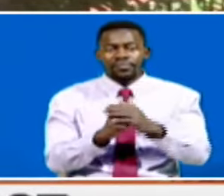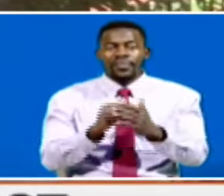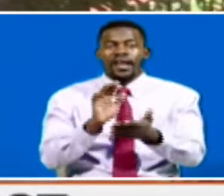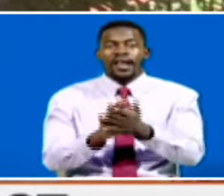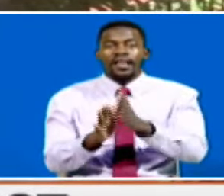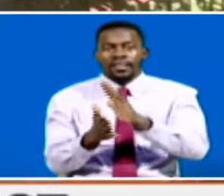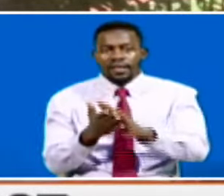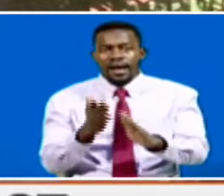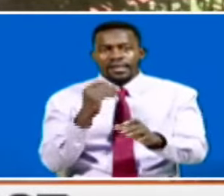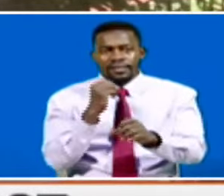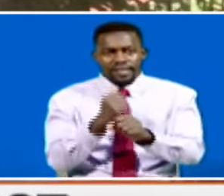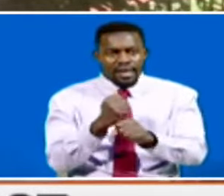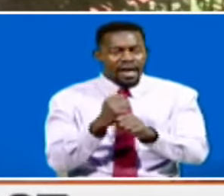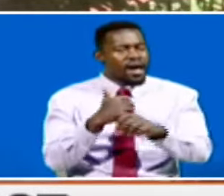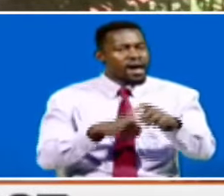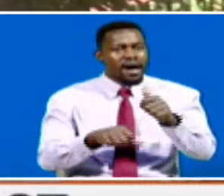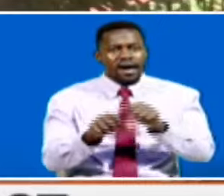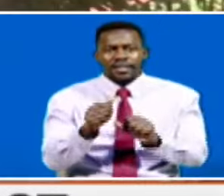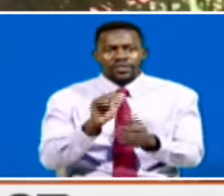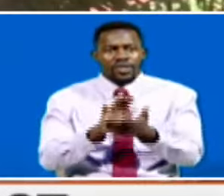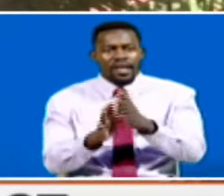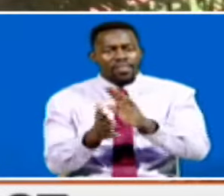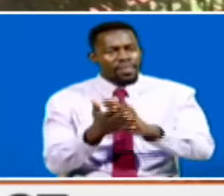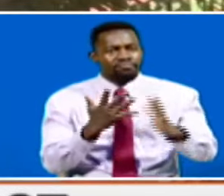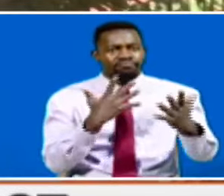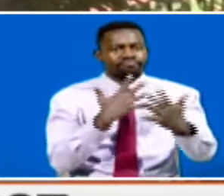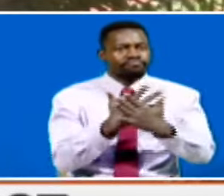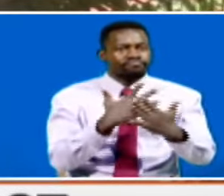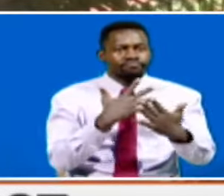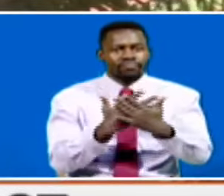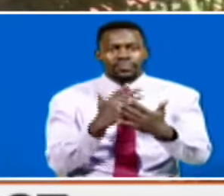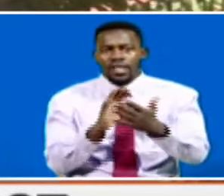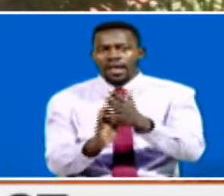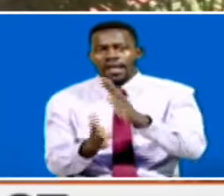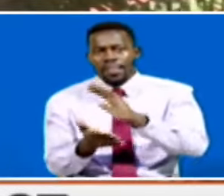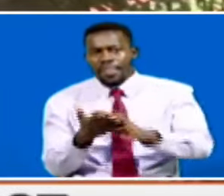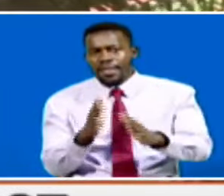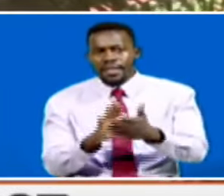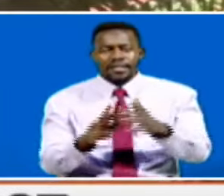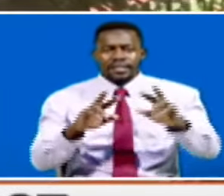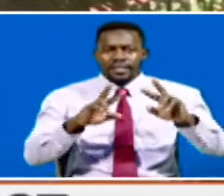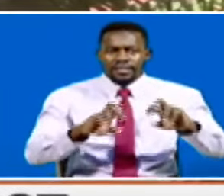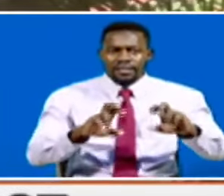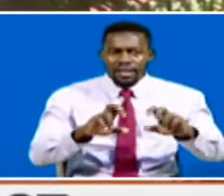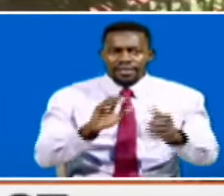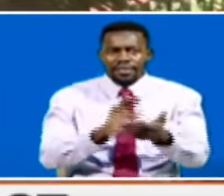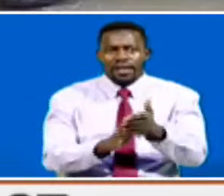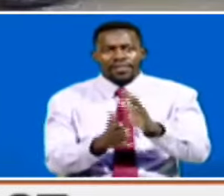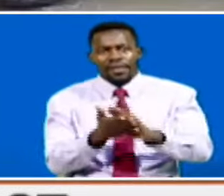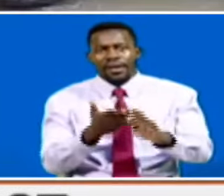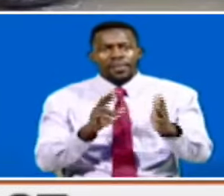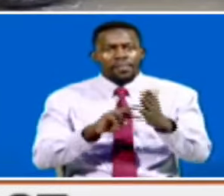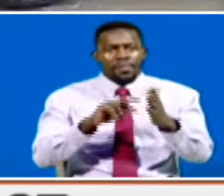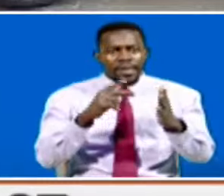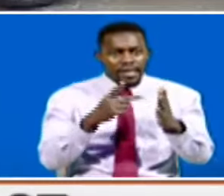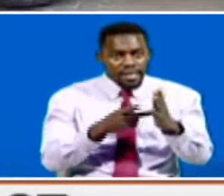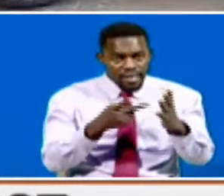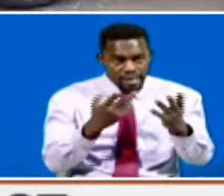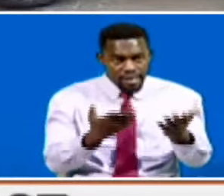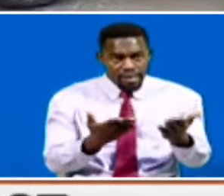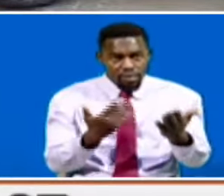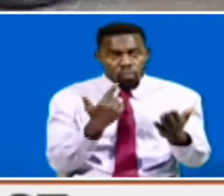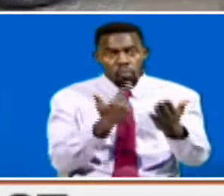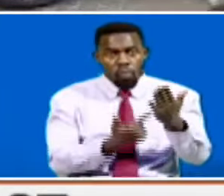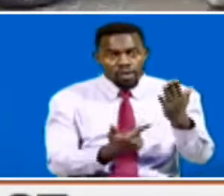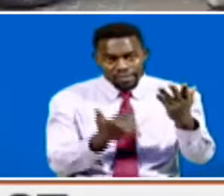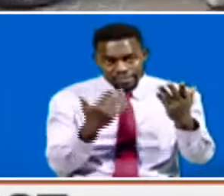No formal arrests done, no prosecution done. So it paints a picture that someone can just walk in and beat